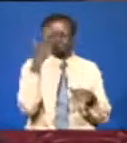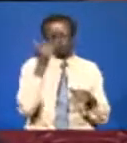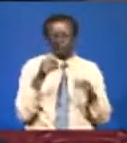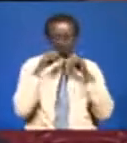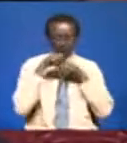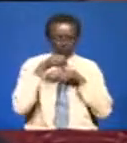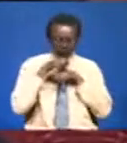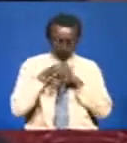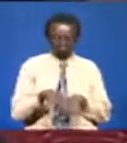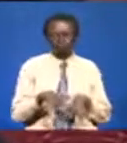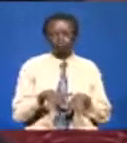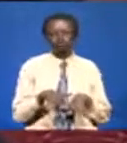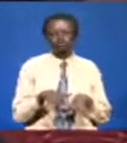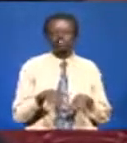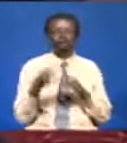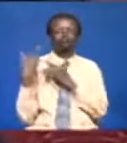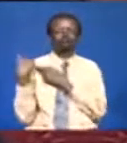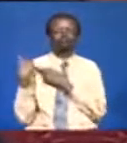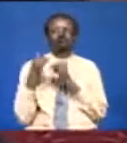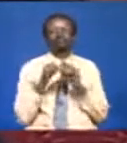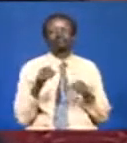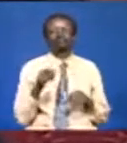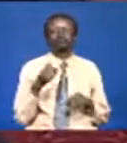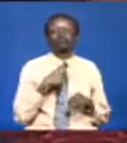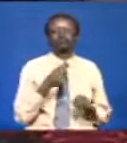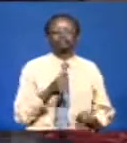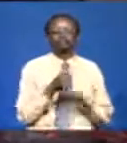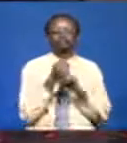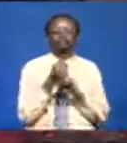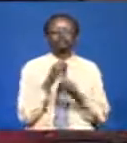the government to come with policies to curb hunger. Thank you.